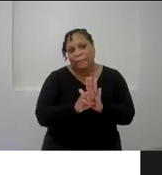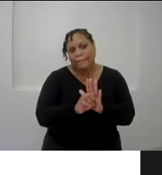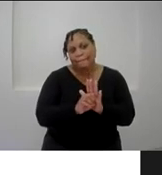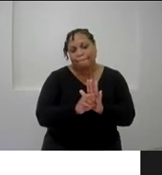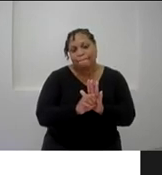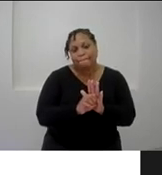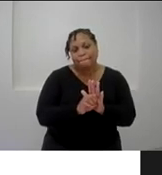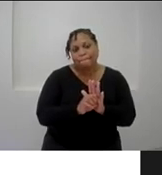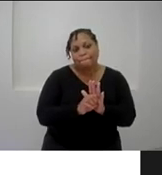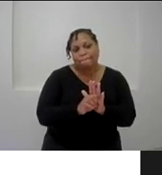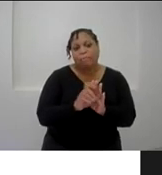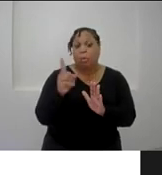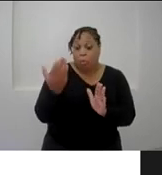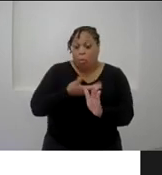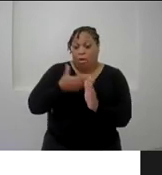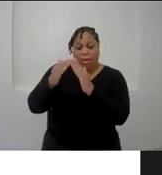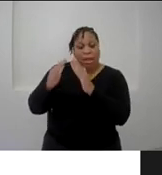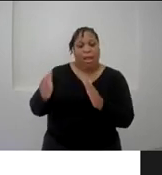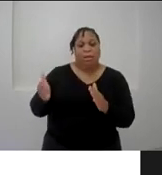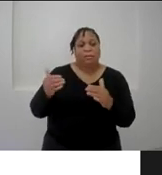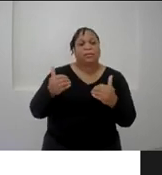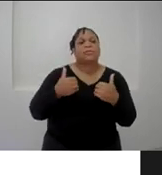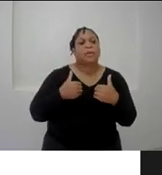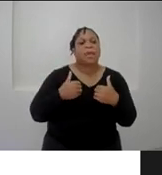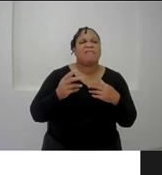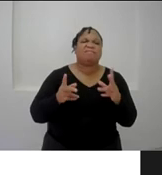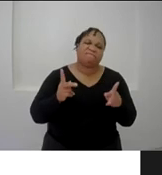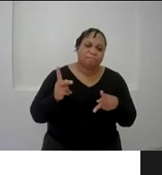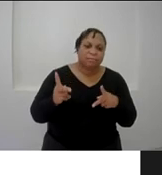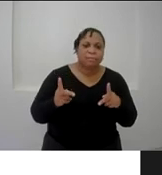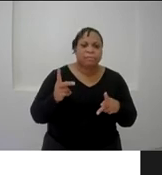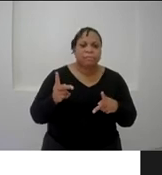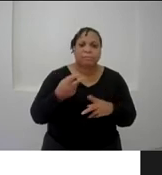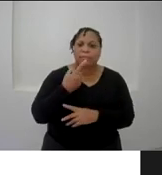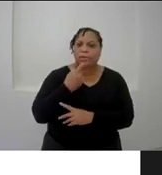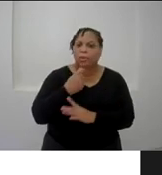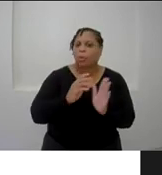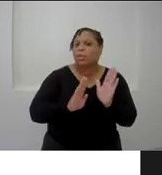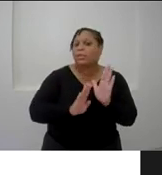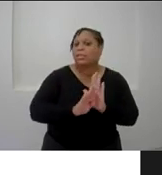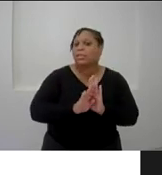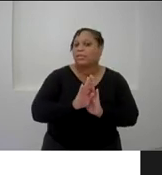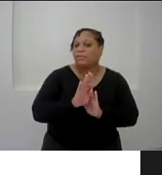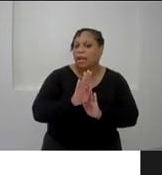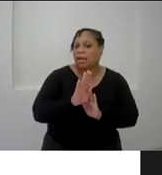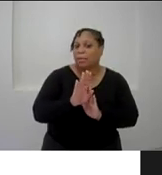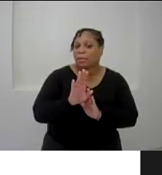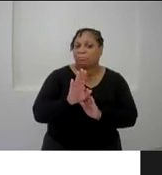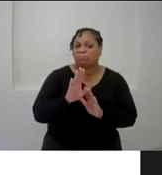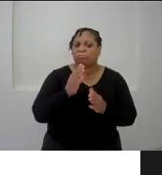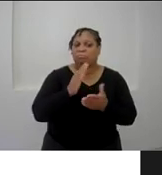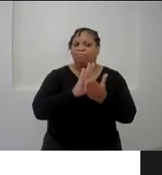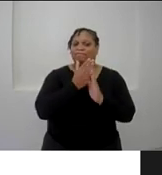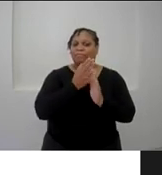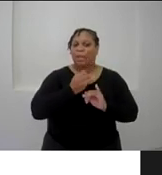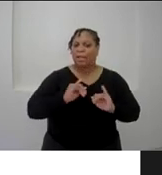one of our houses where we have some people who are developing their independence. We have